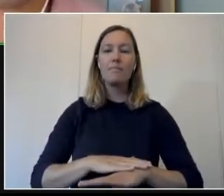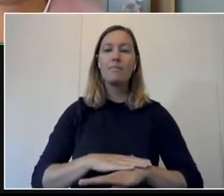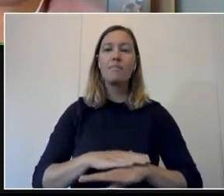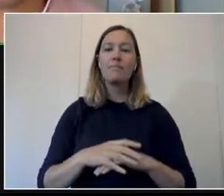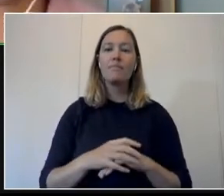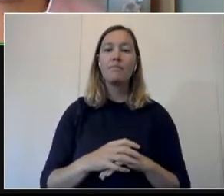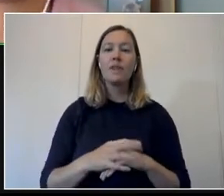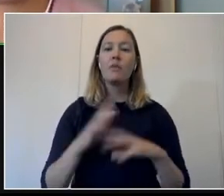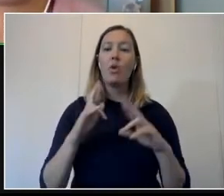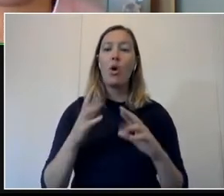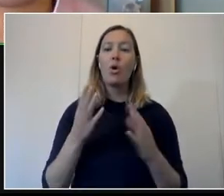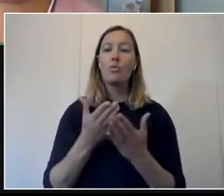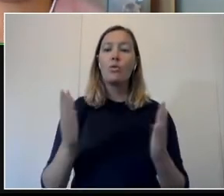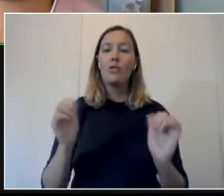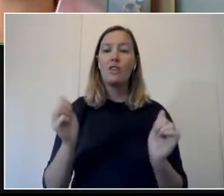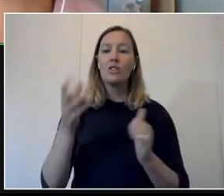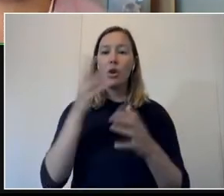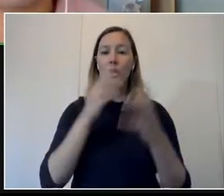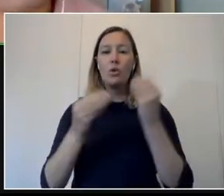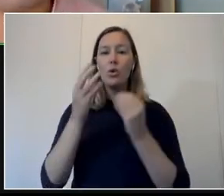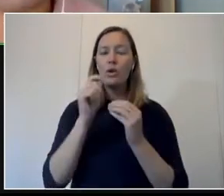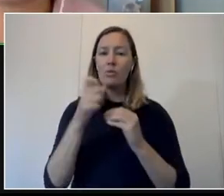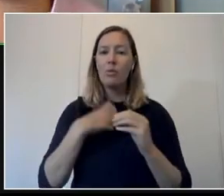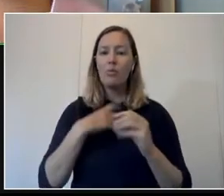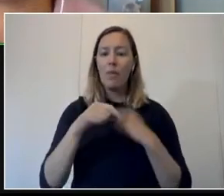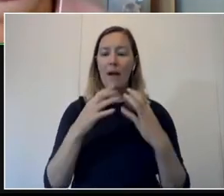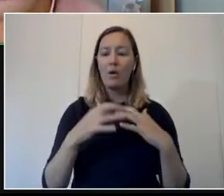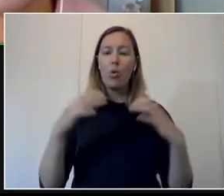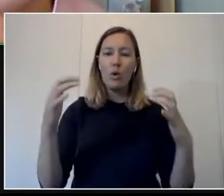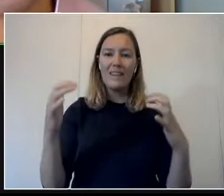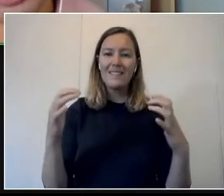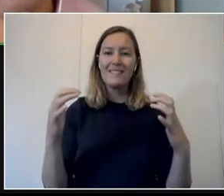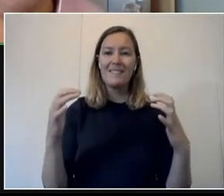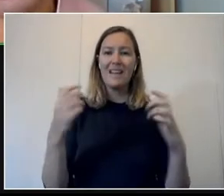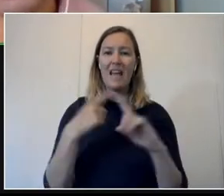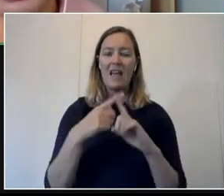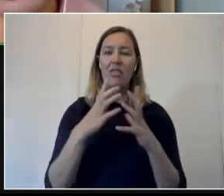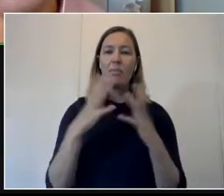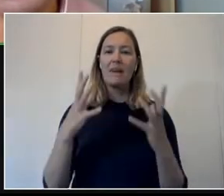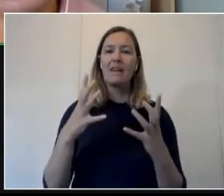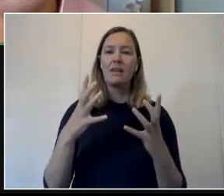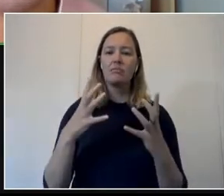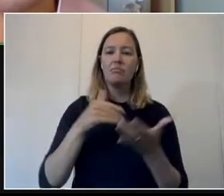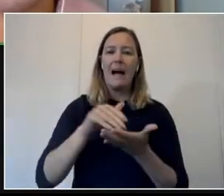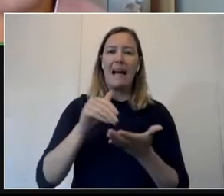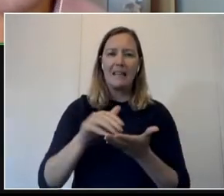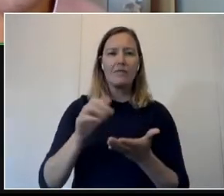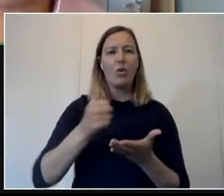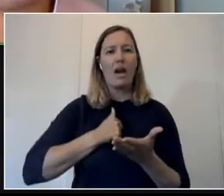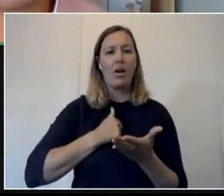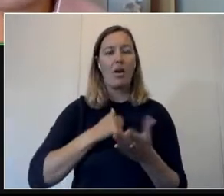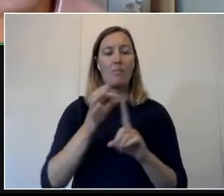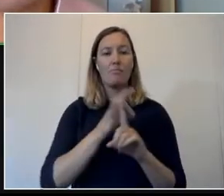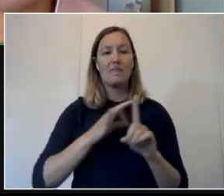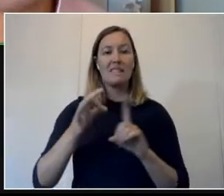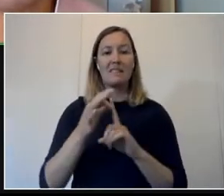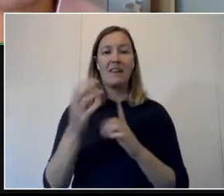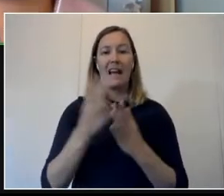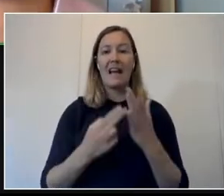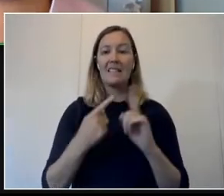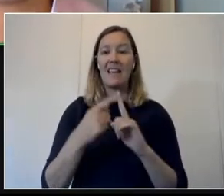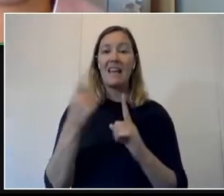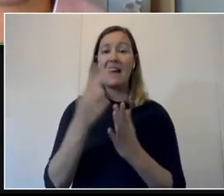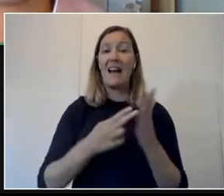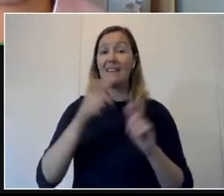that you've learned just a wee bit more about audiences and the massive market for our Pasifika arts and artists, and particularly how